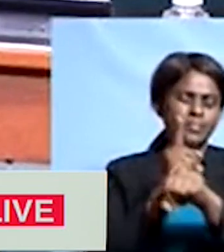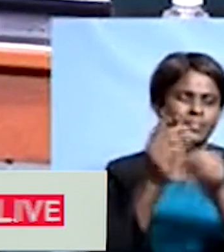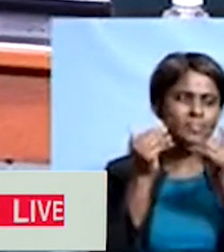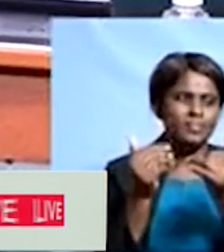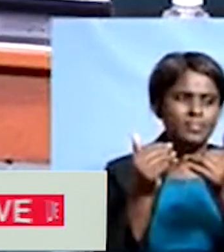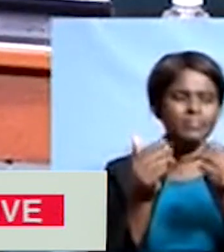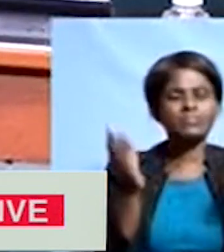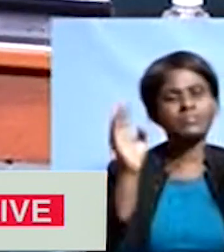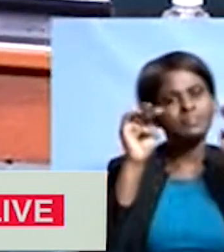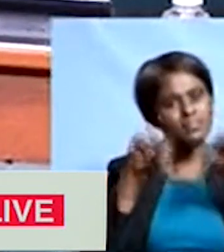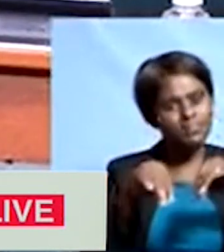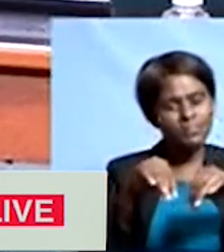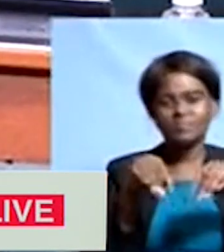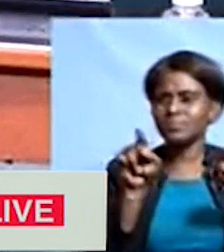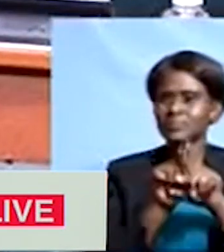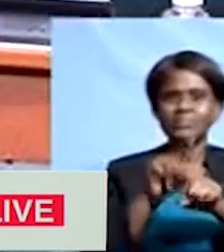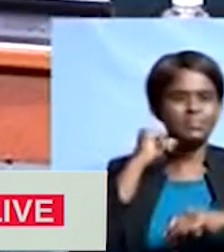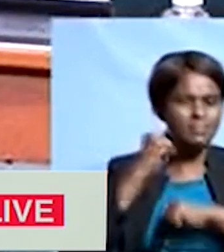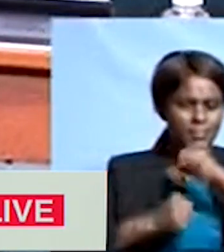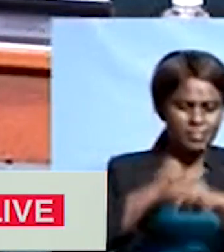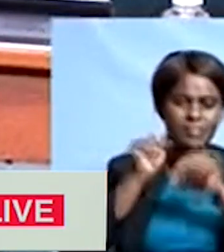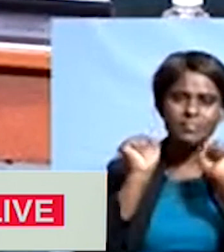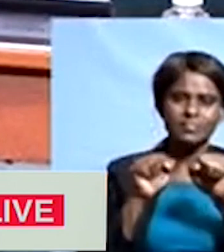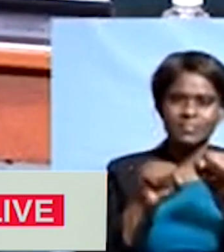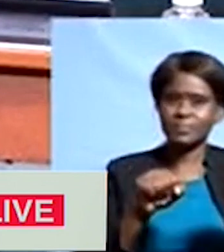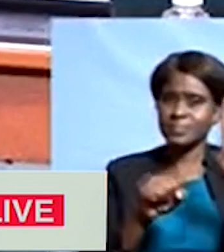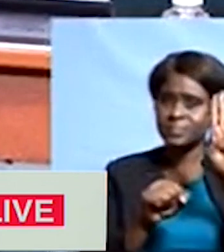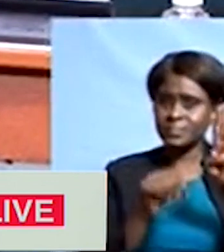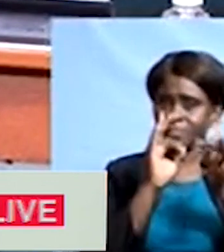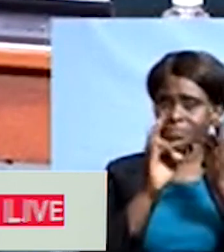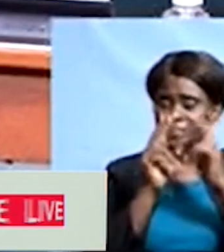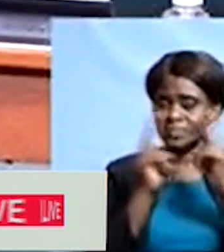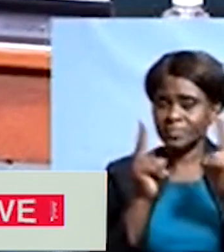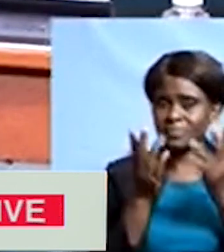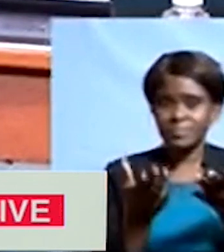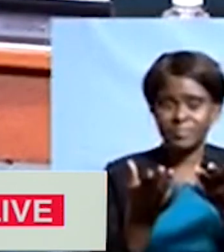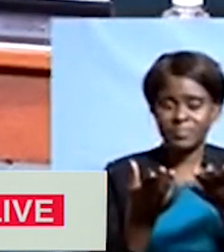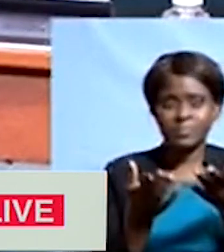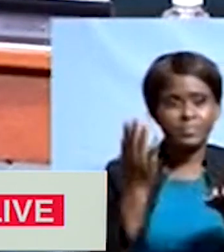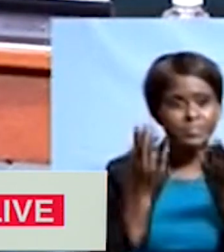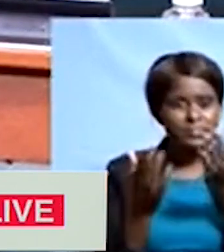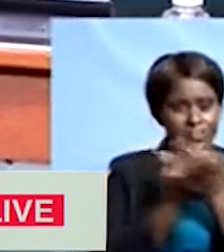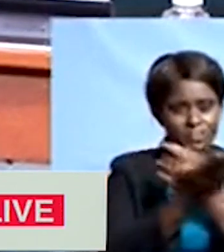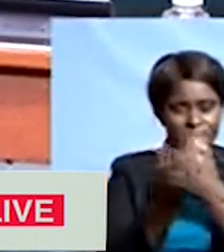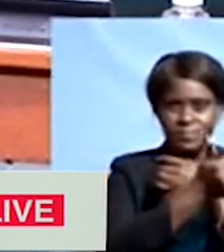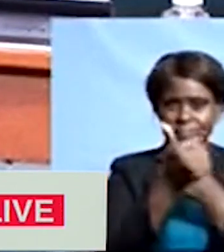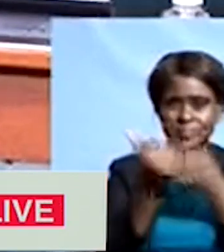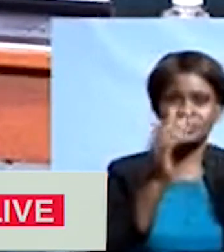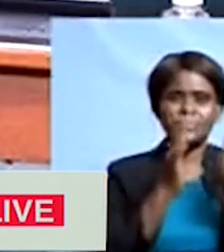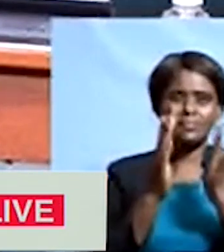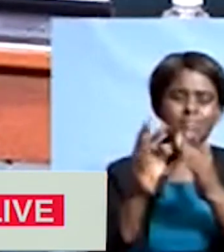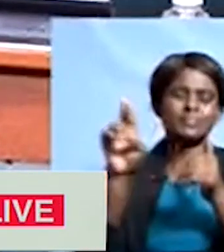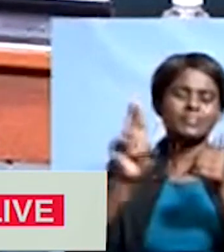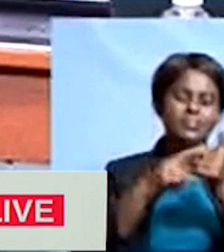the verge of destitution. And B, if so, whether there are any plans to